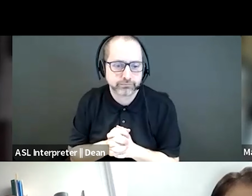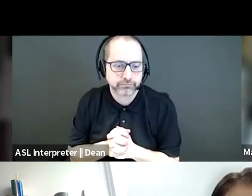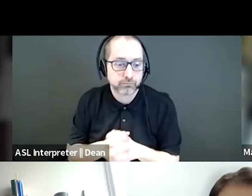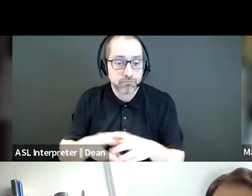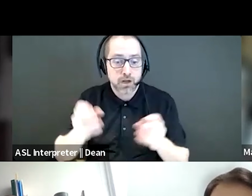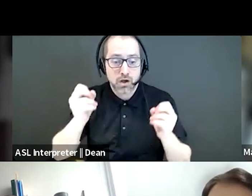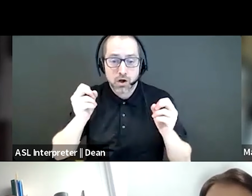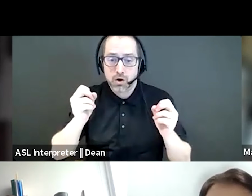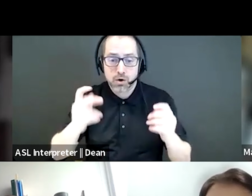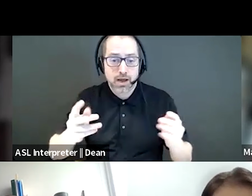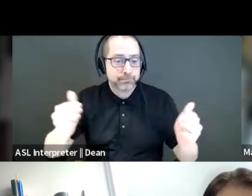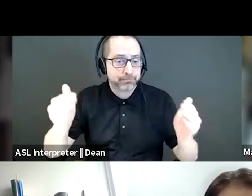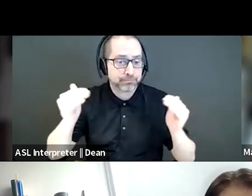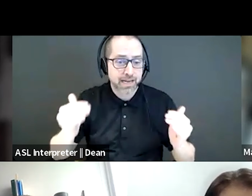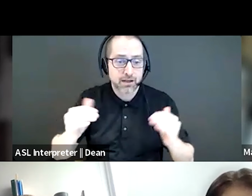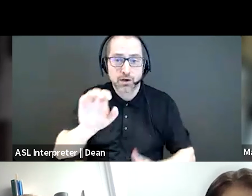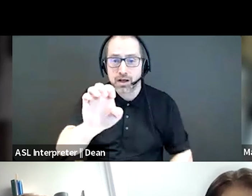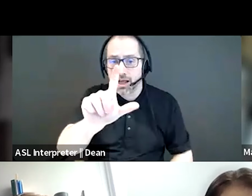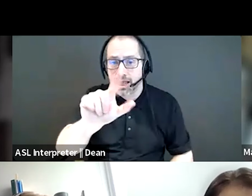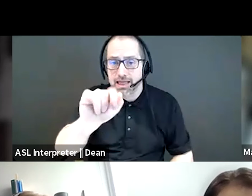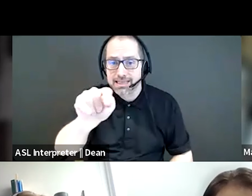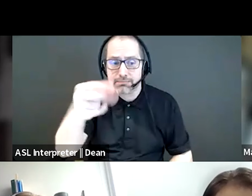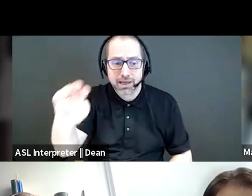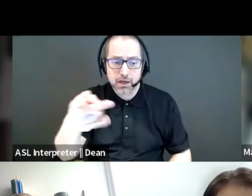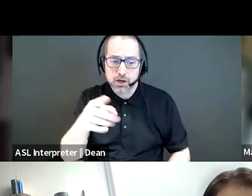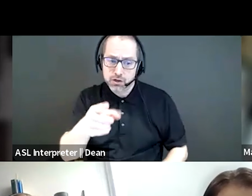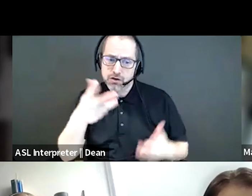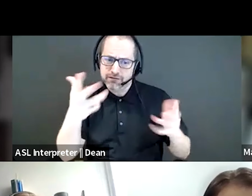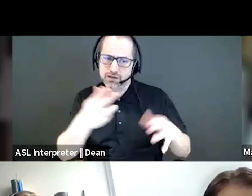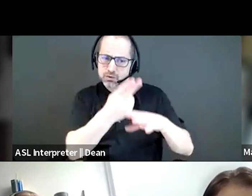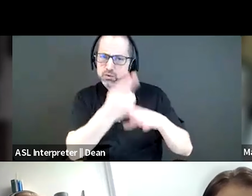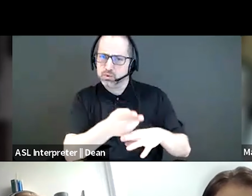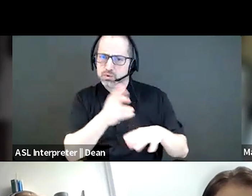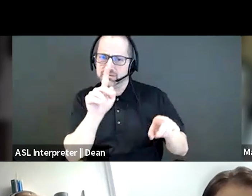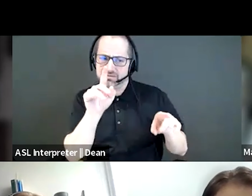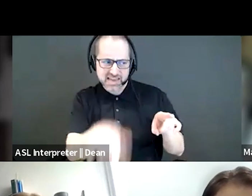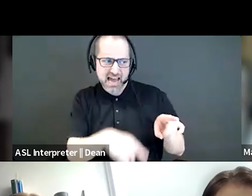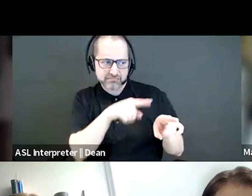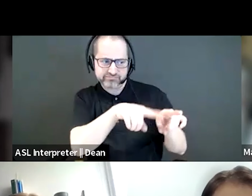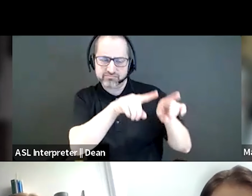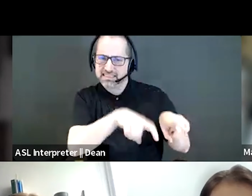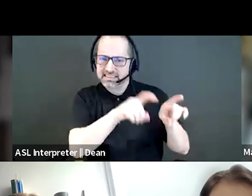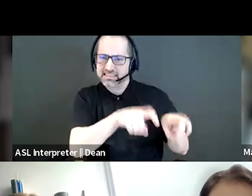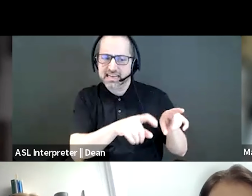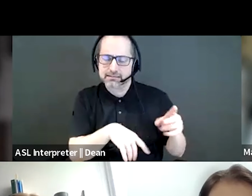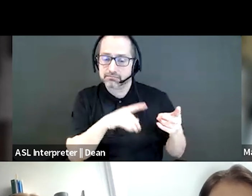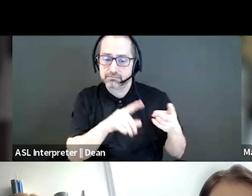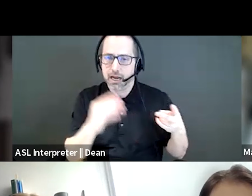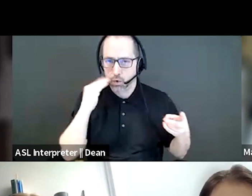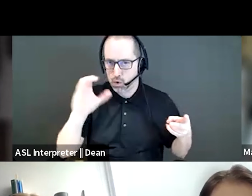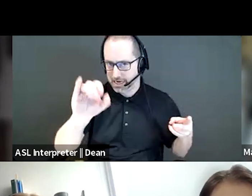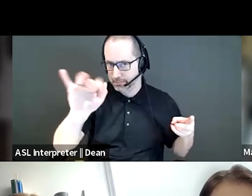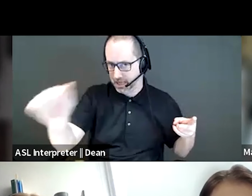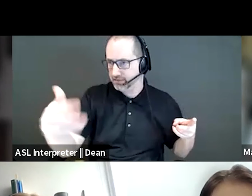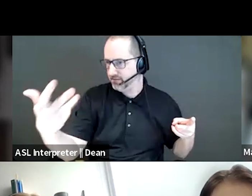Okay, let's ask Elizabeth. Elizabeth, you've used this tool. I know Camila has too. So I'm going to ask you